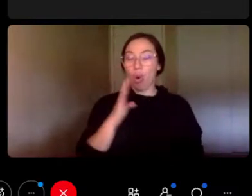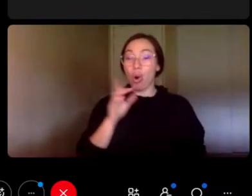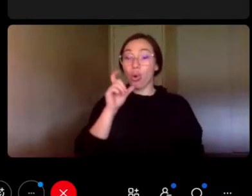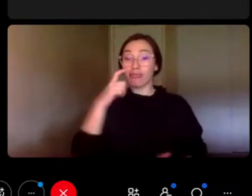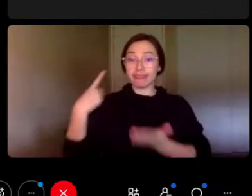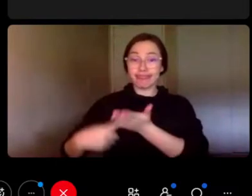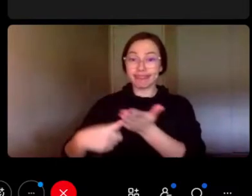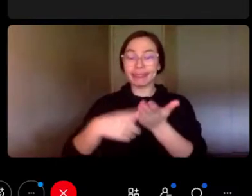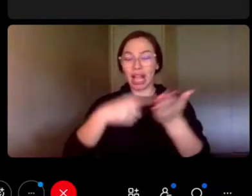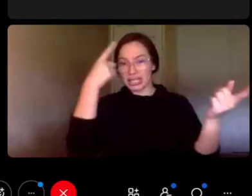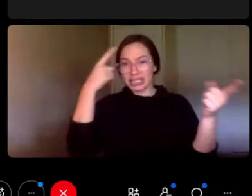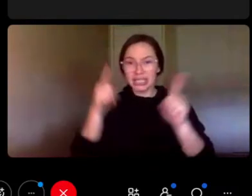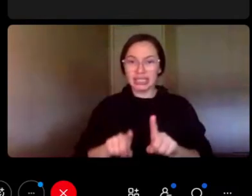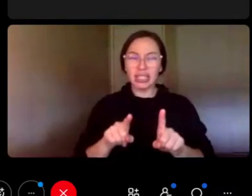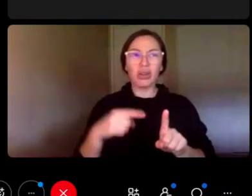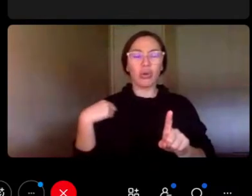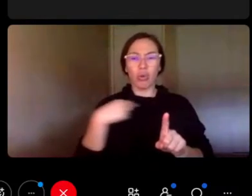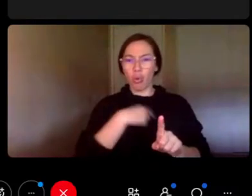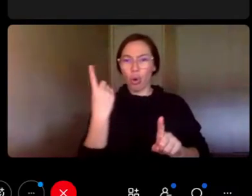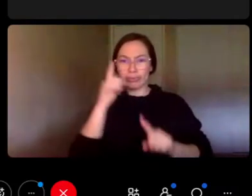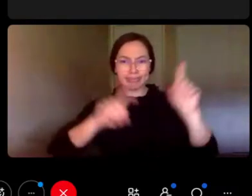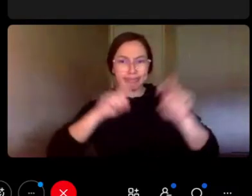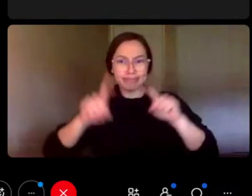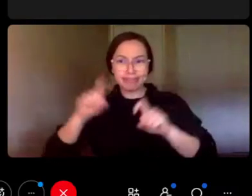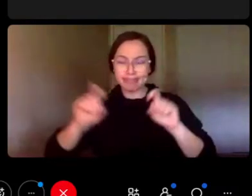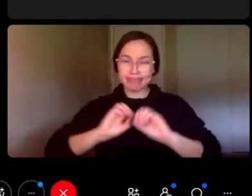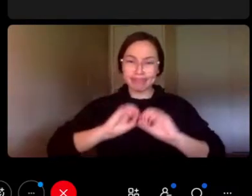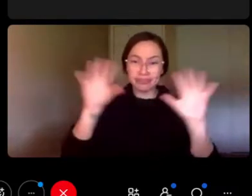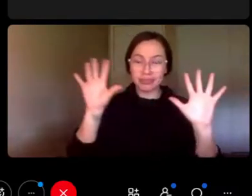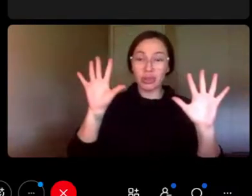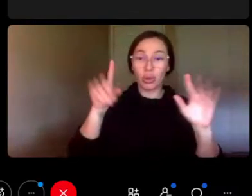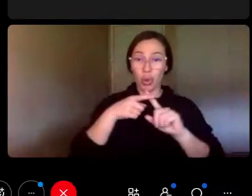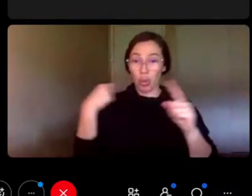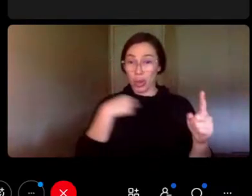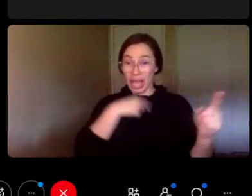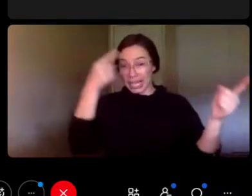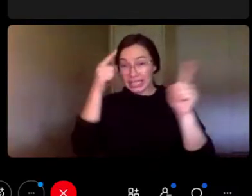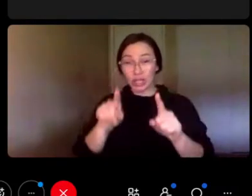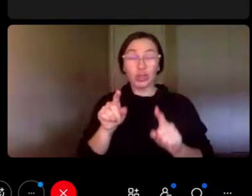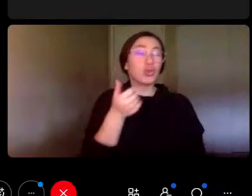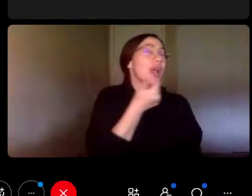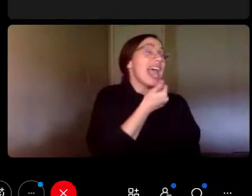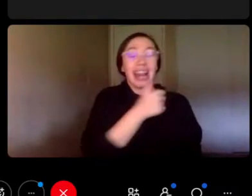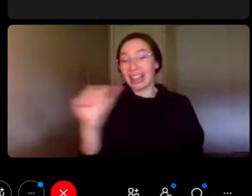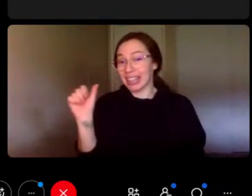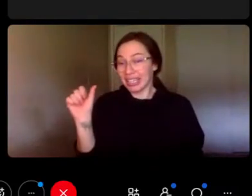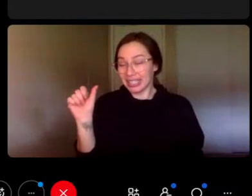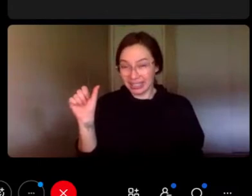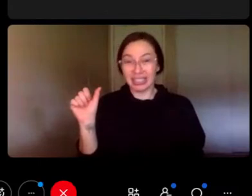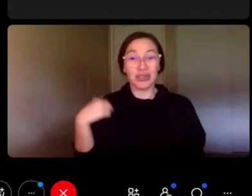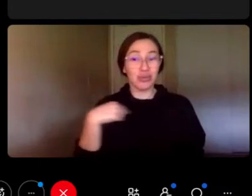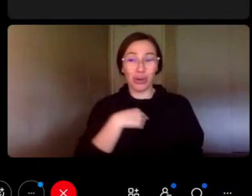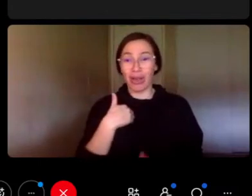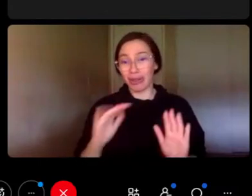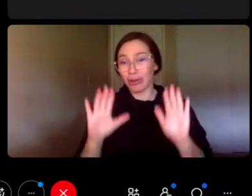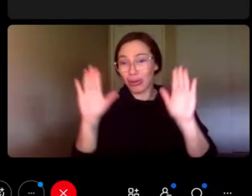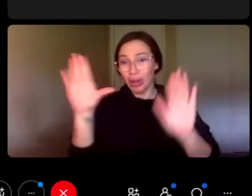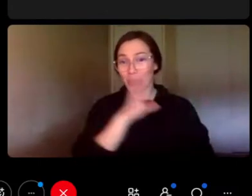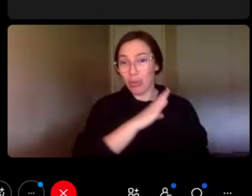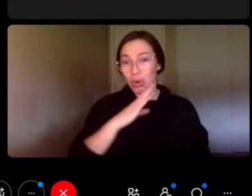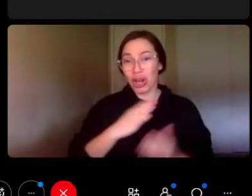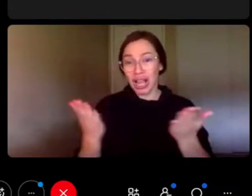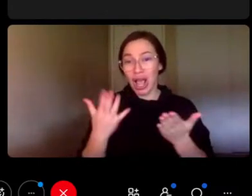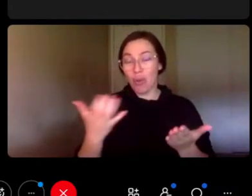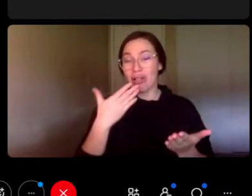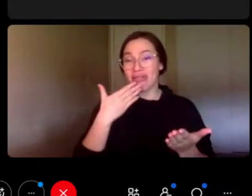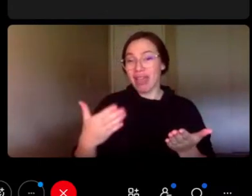questions, but we will always come to a consensus of anything. We have a great board here. I want to thank my